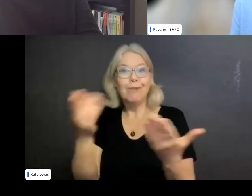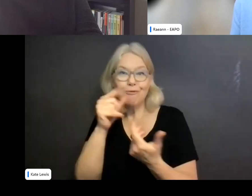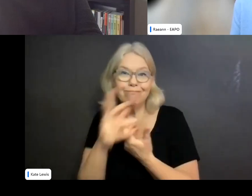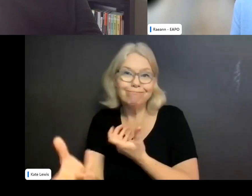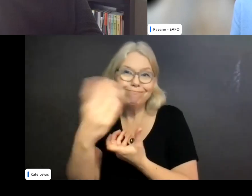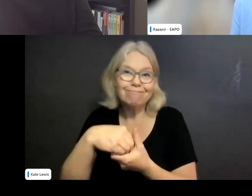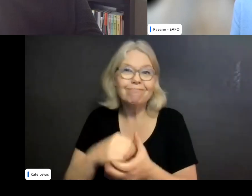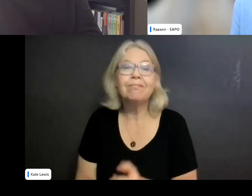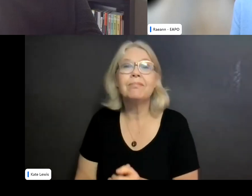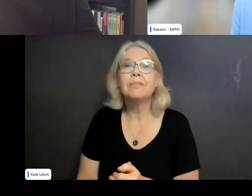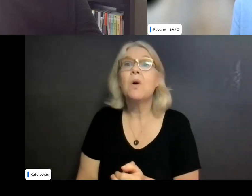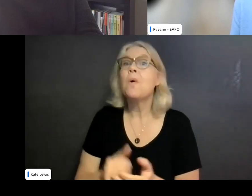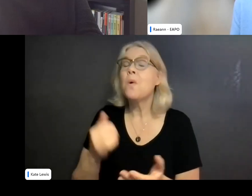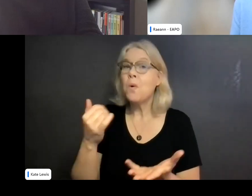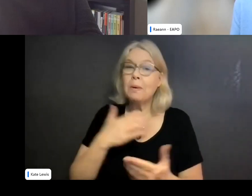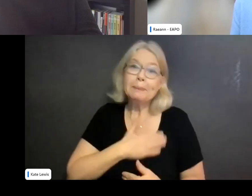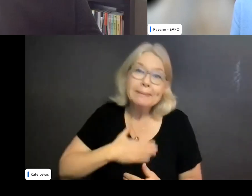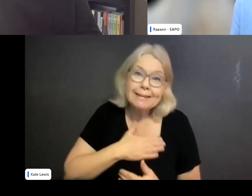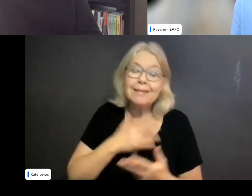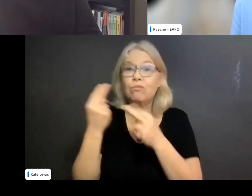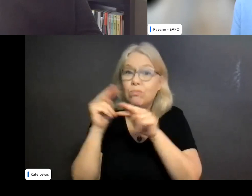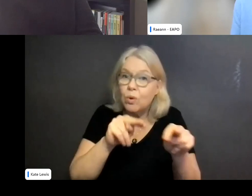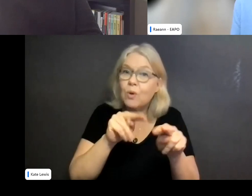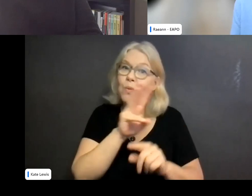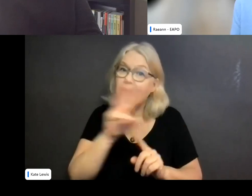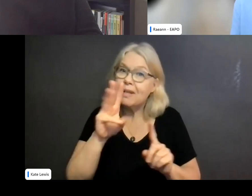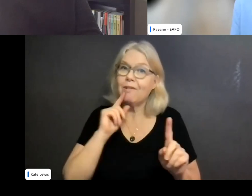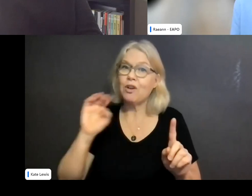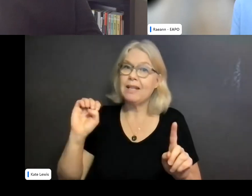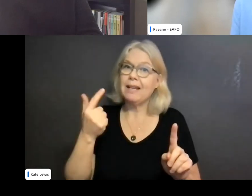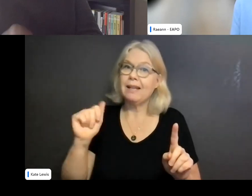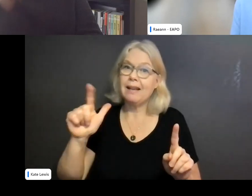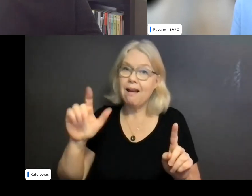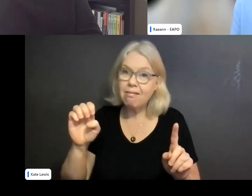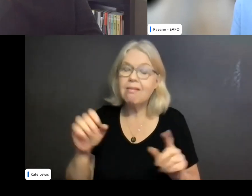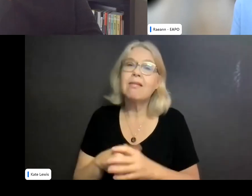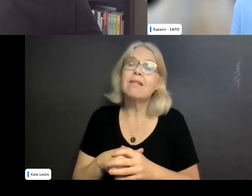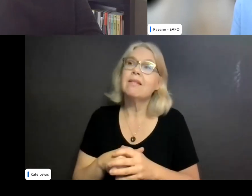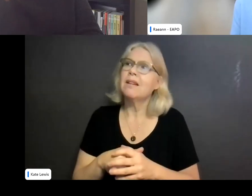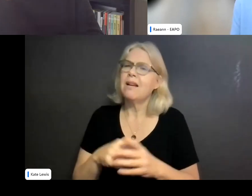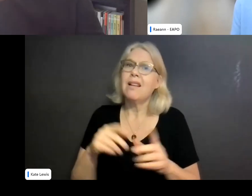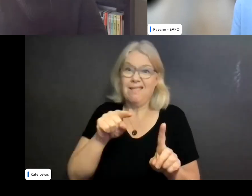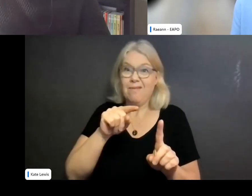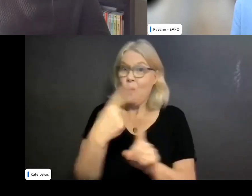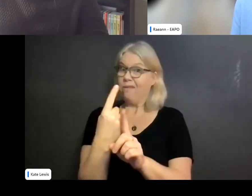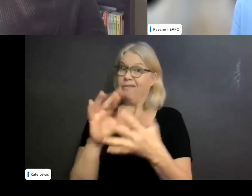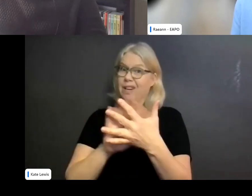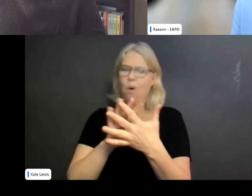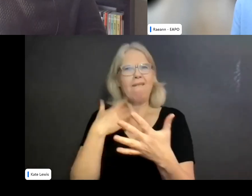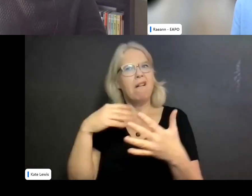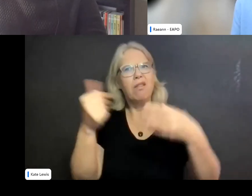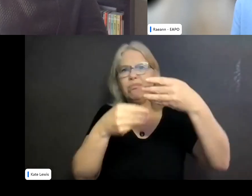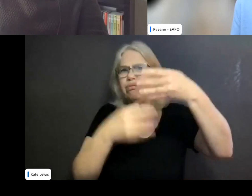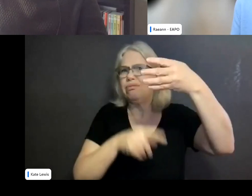website for Egale Canada. Check out all the resources. There are other videos that are extremely impactful as well. Use those in your